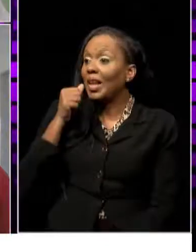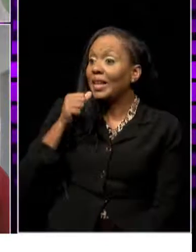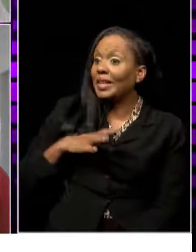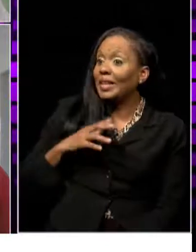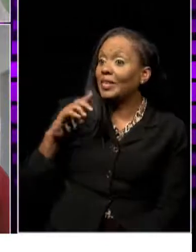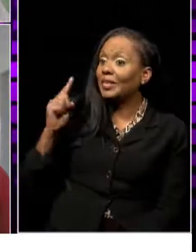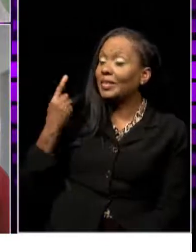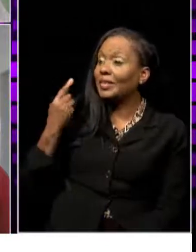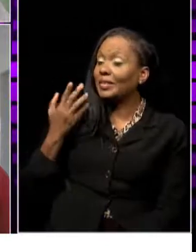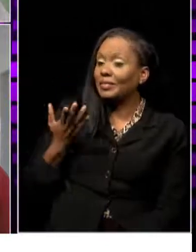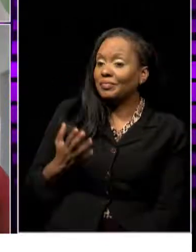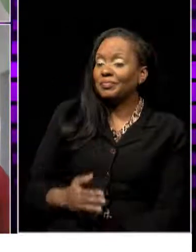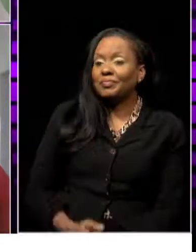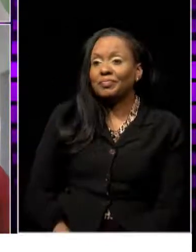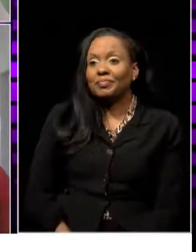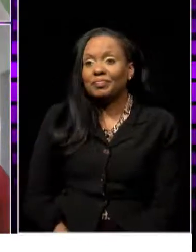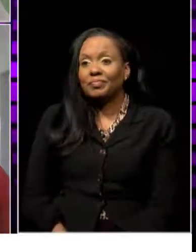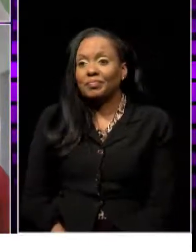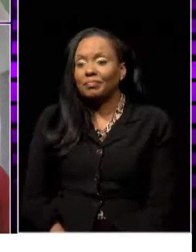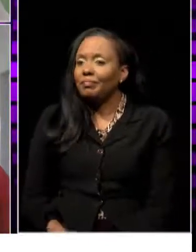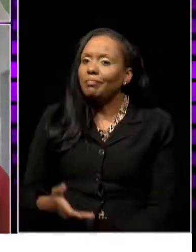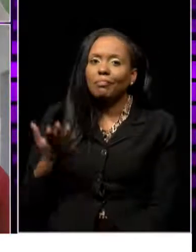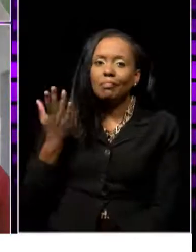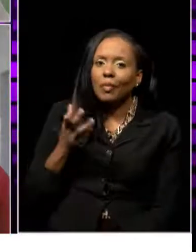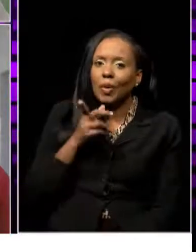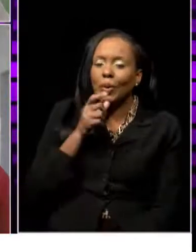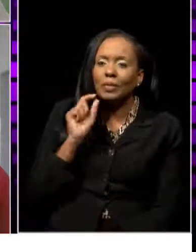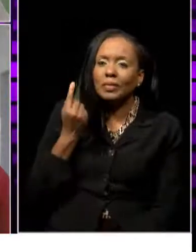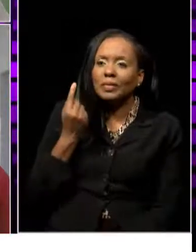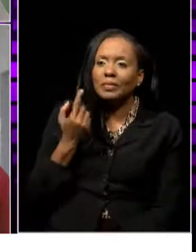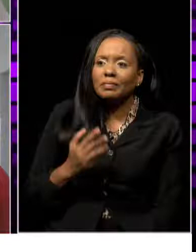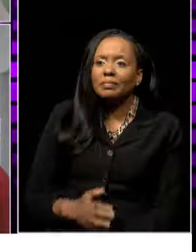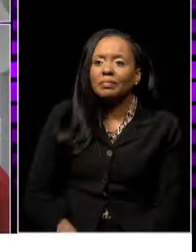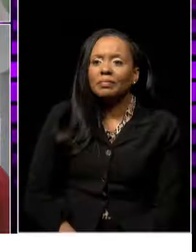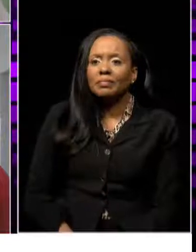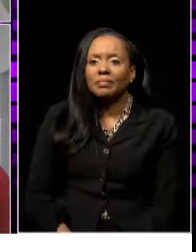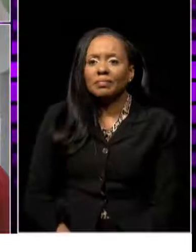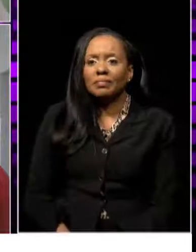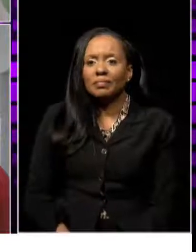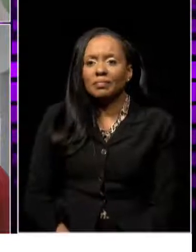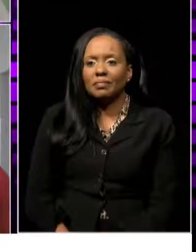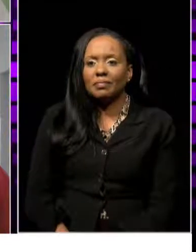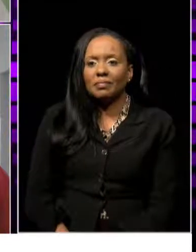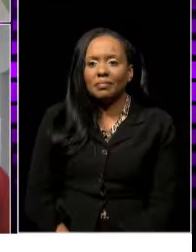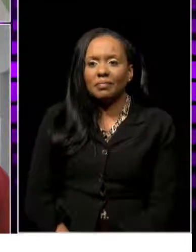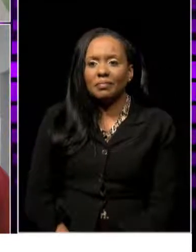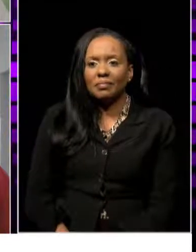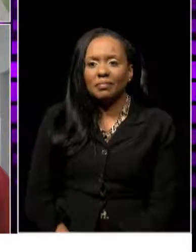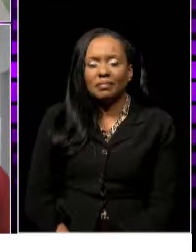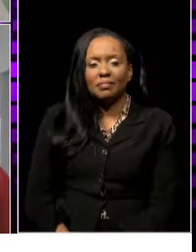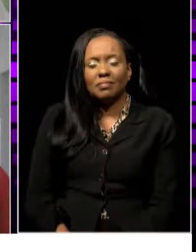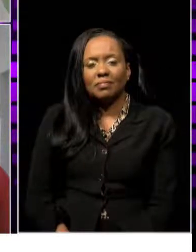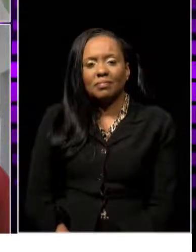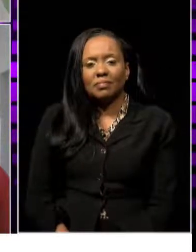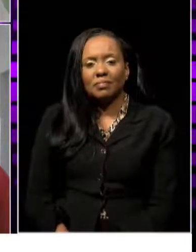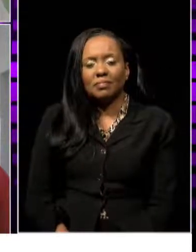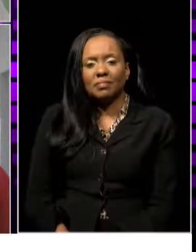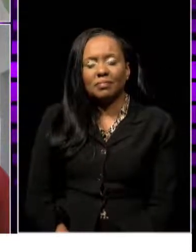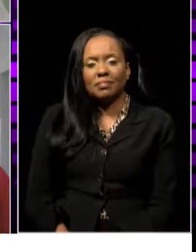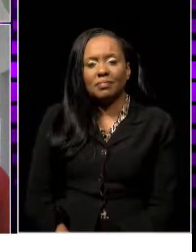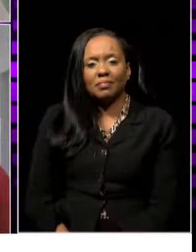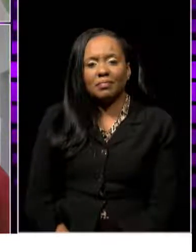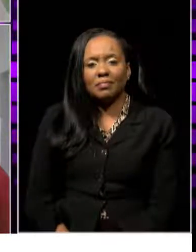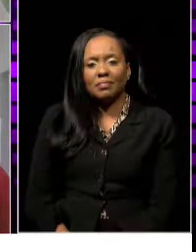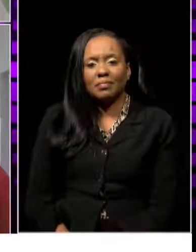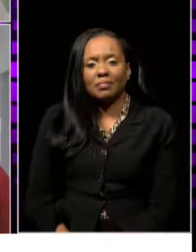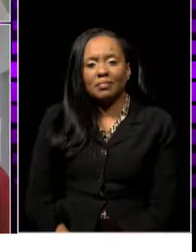I was, Um, Go ahead. okay, Mr. this is what Richards, I yeah, found she that wants you to go first. I